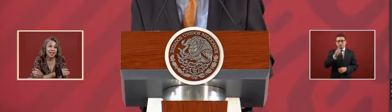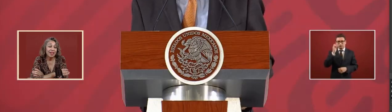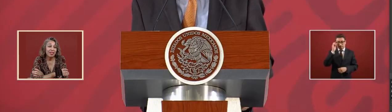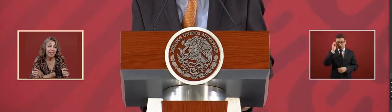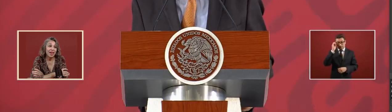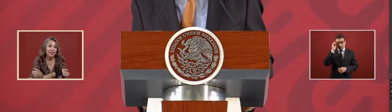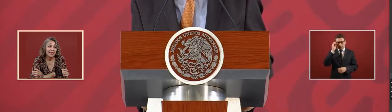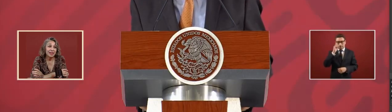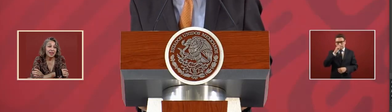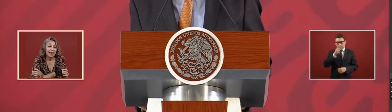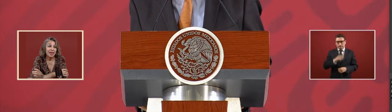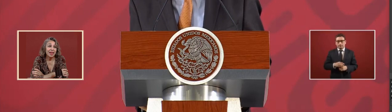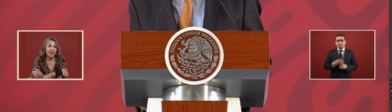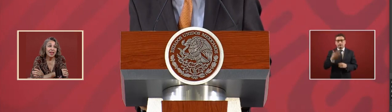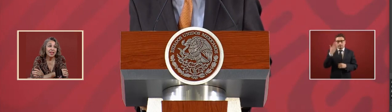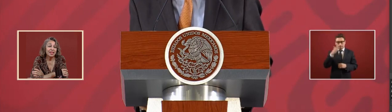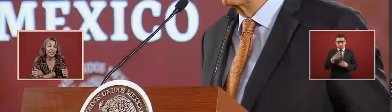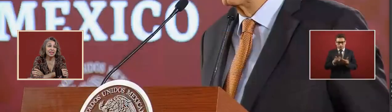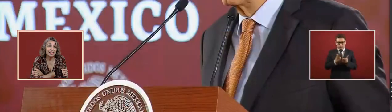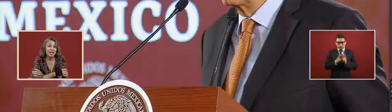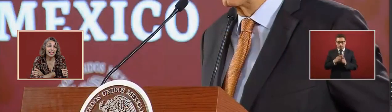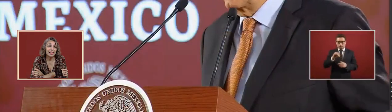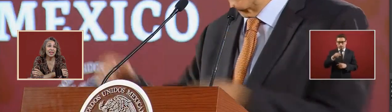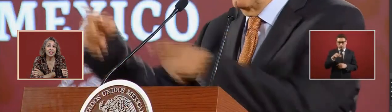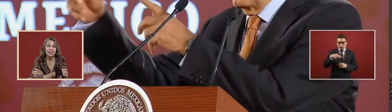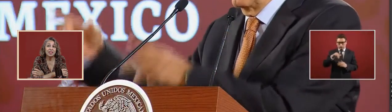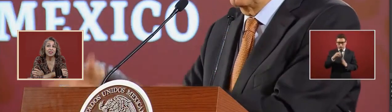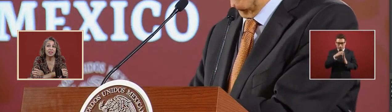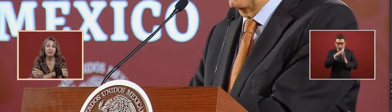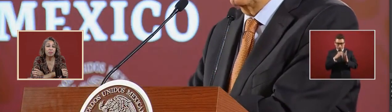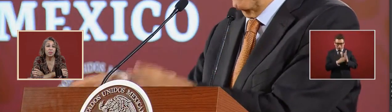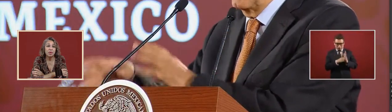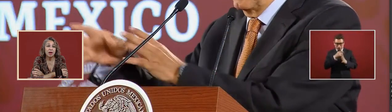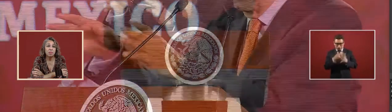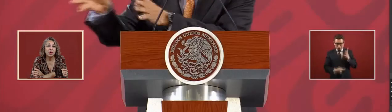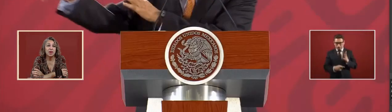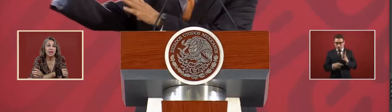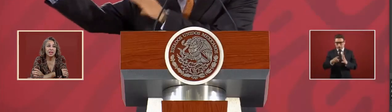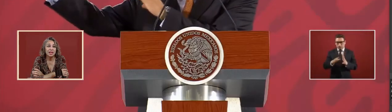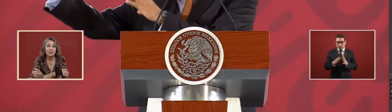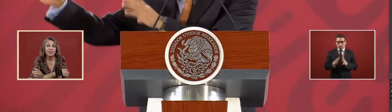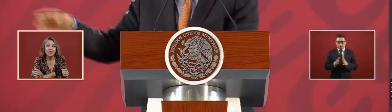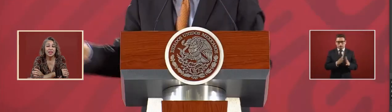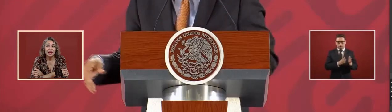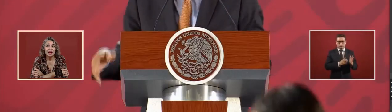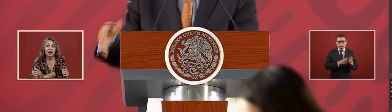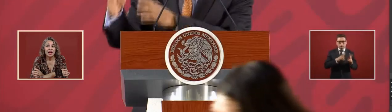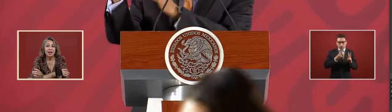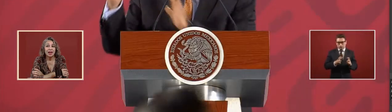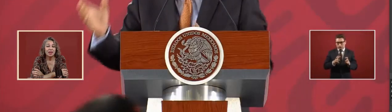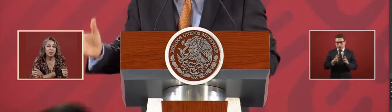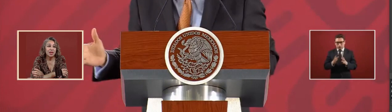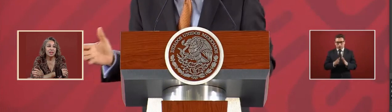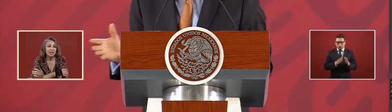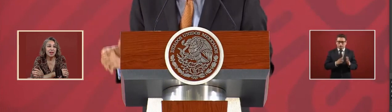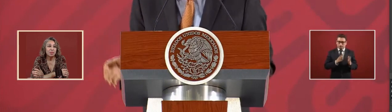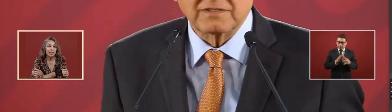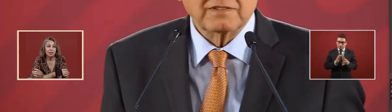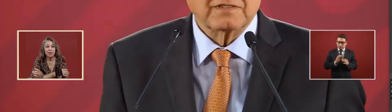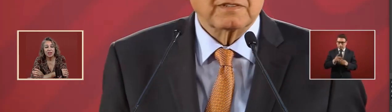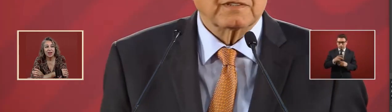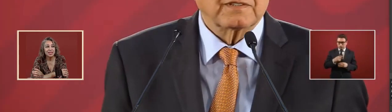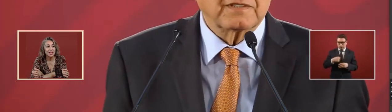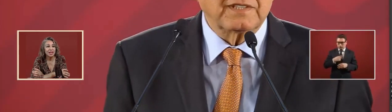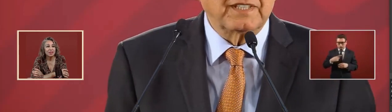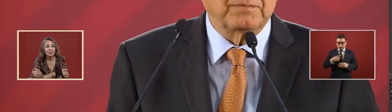say that in the state institutes of Morena, I don't want to talk about